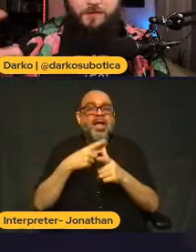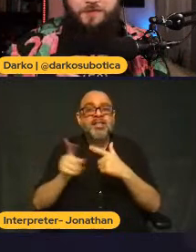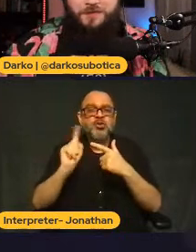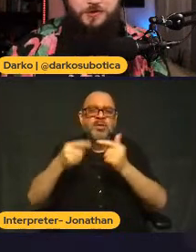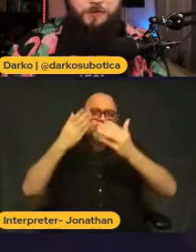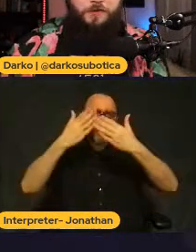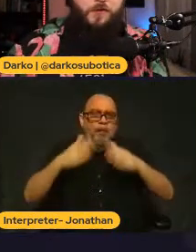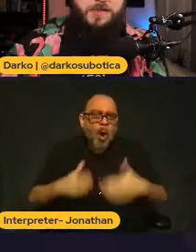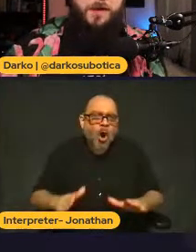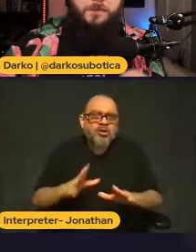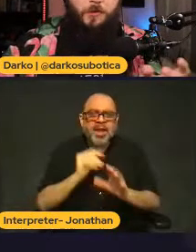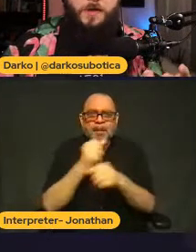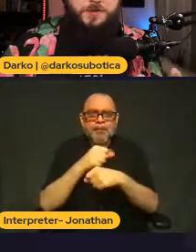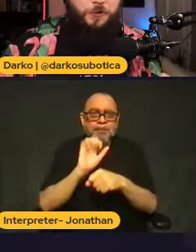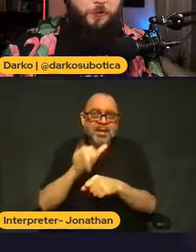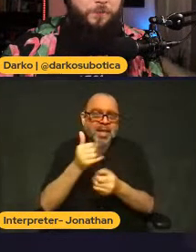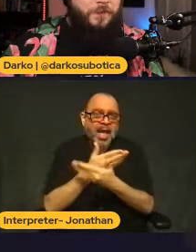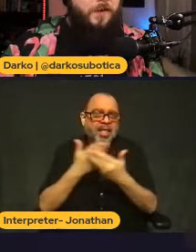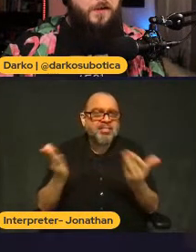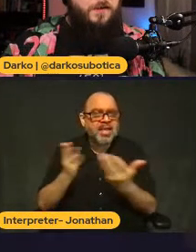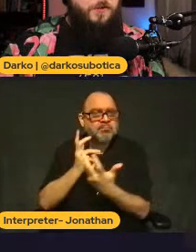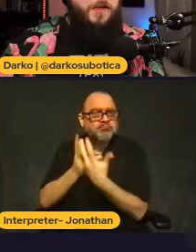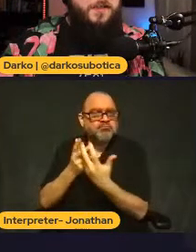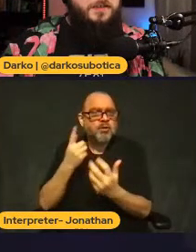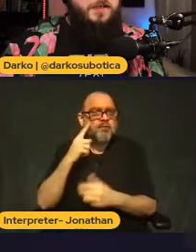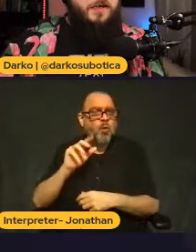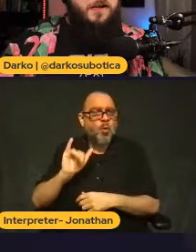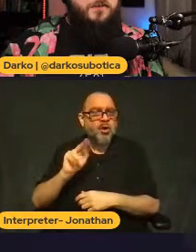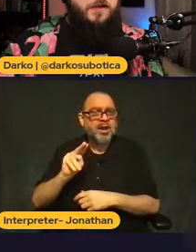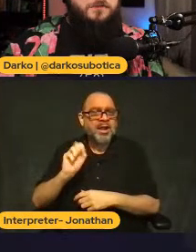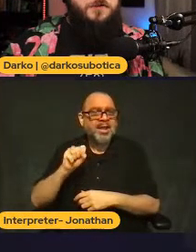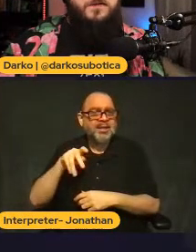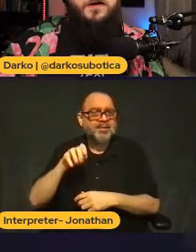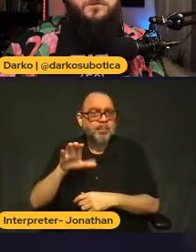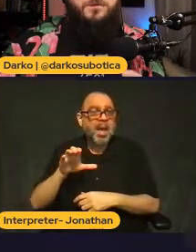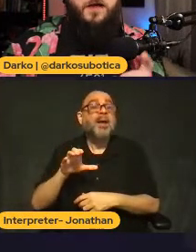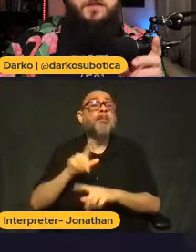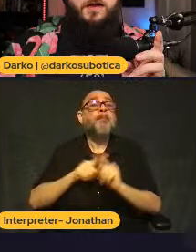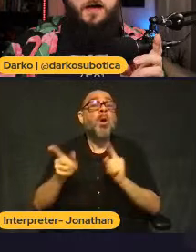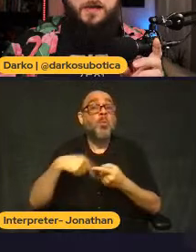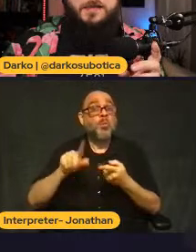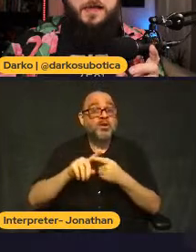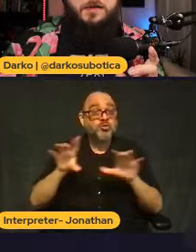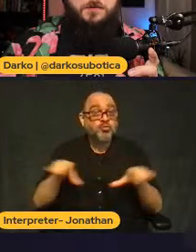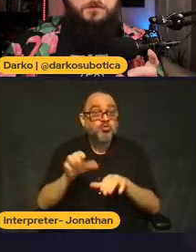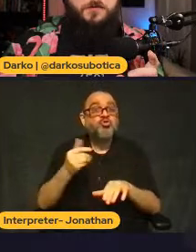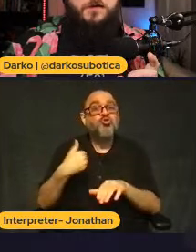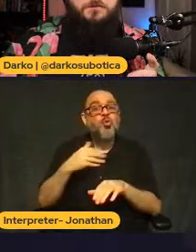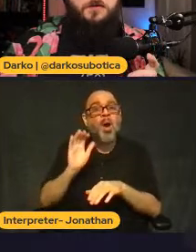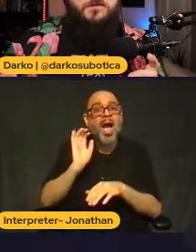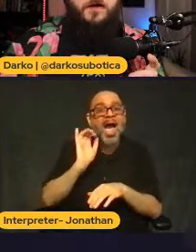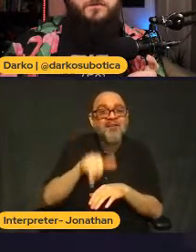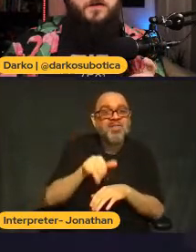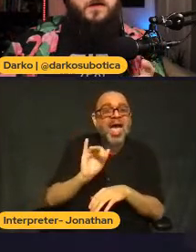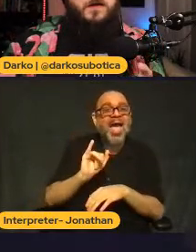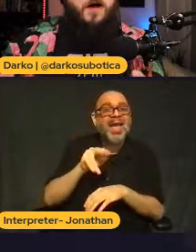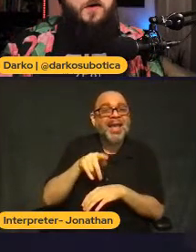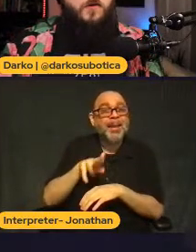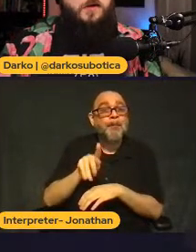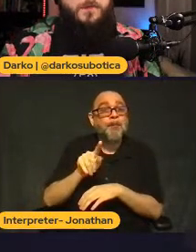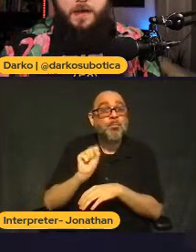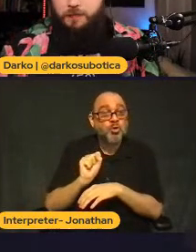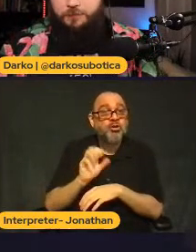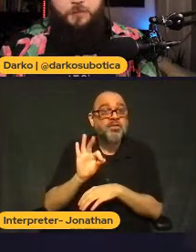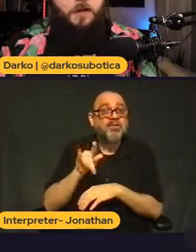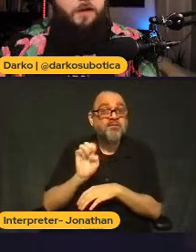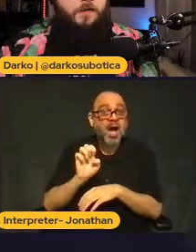thing suitable for inspec. But once you do, you get this lovely inputs file, and then against that inputs file, I